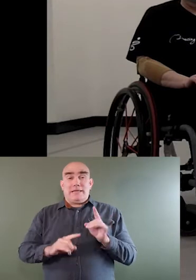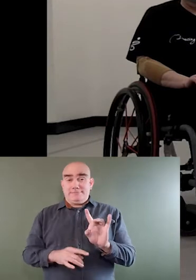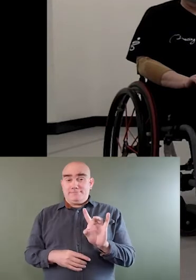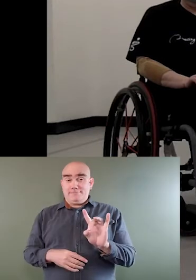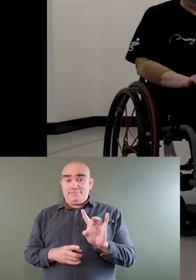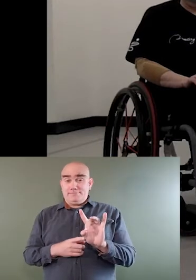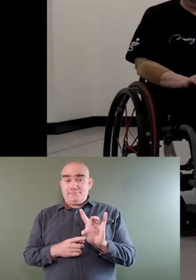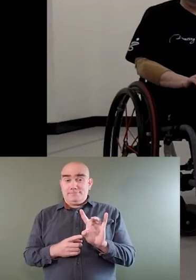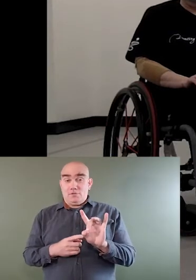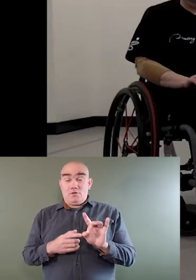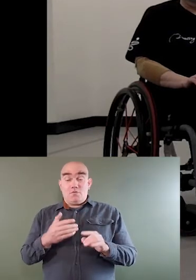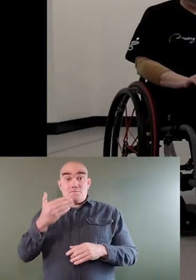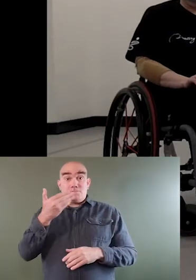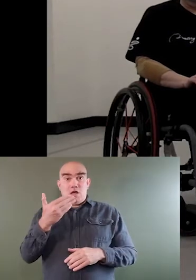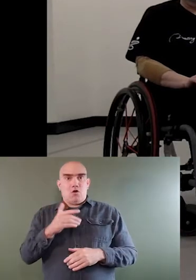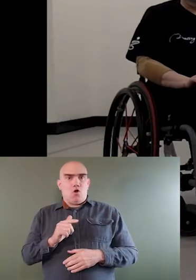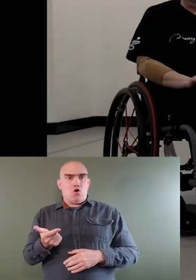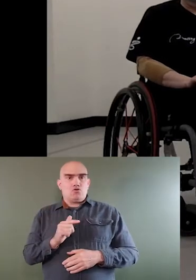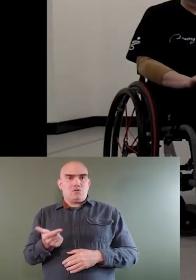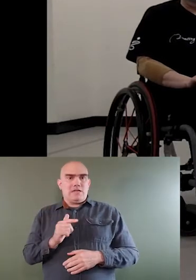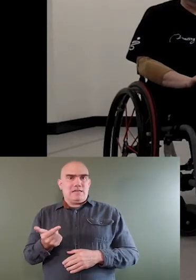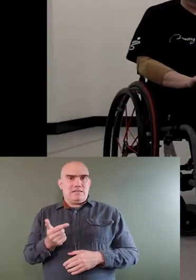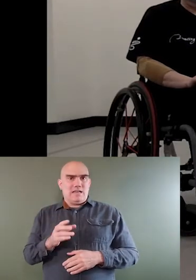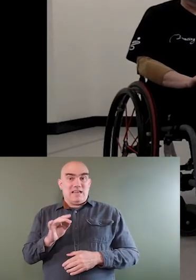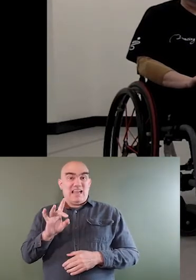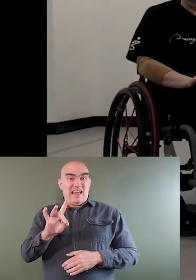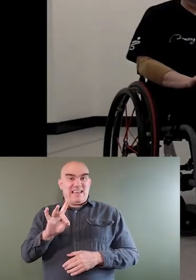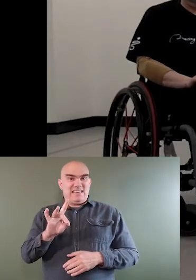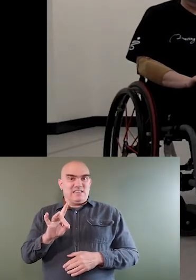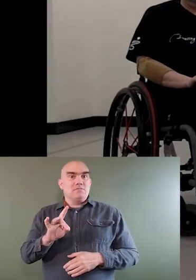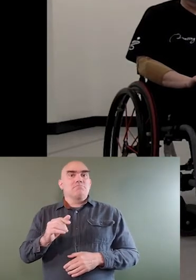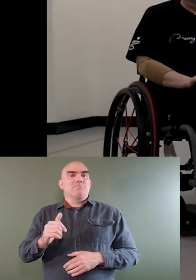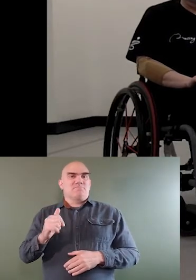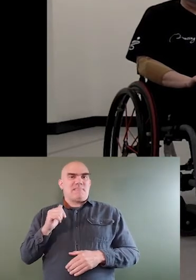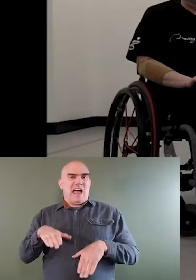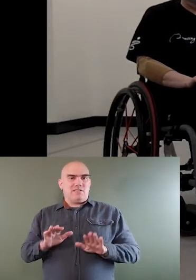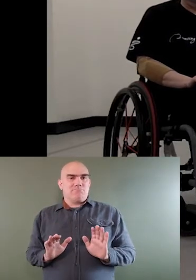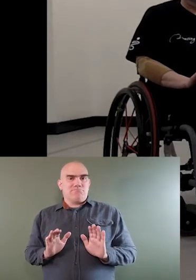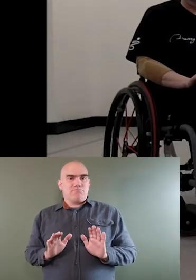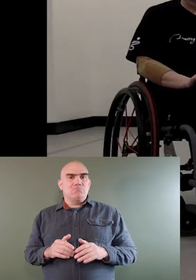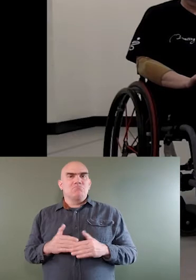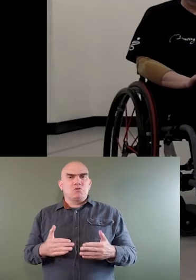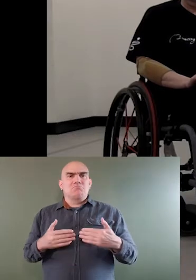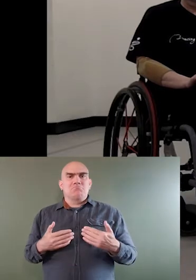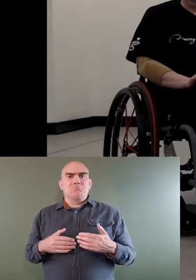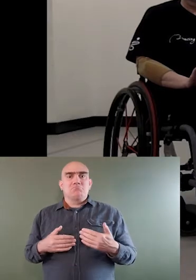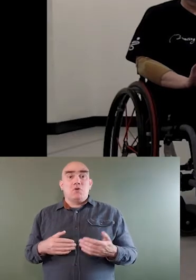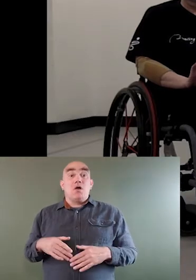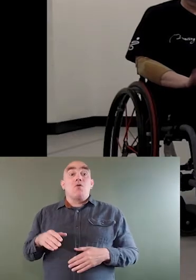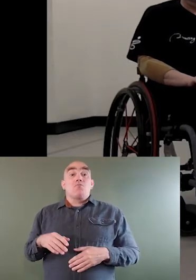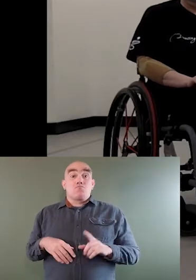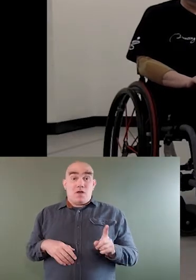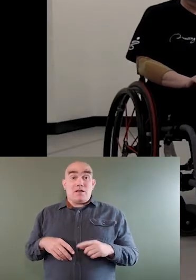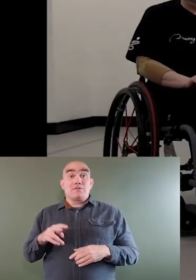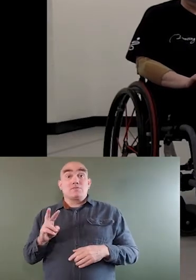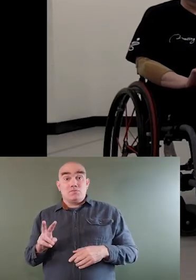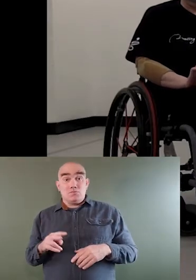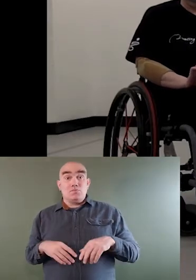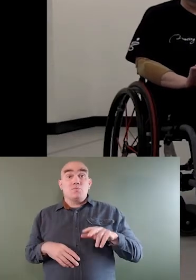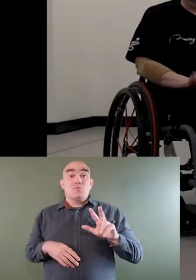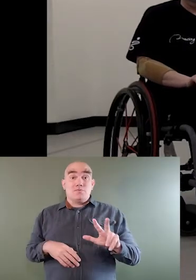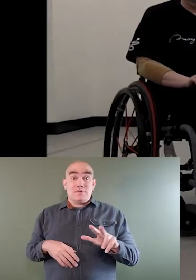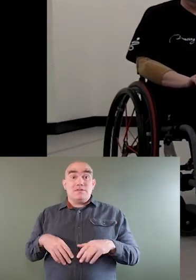8 in the front, alternating, and 8 in the back. Let's start with our right. We go 1,